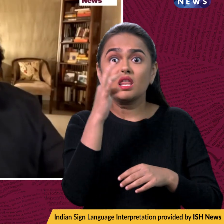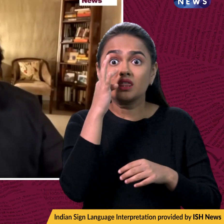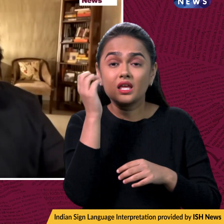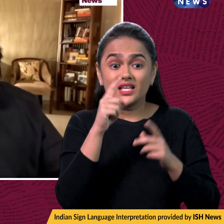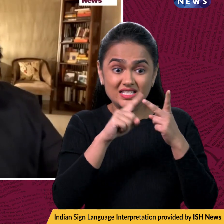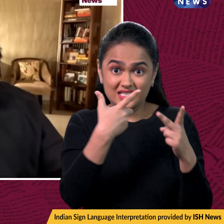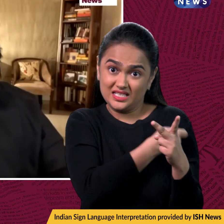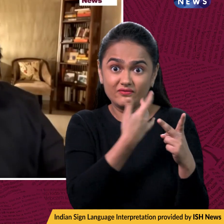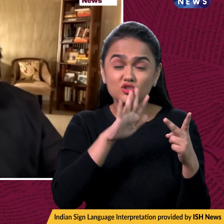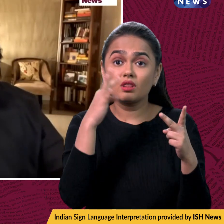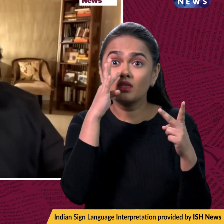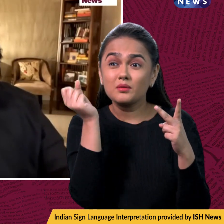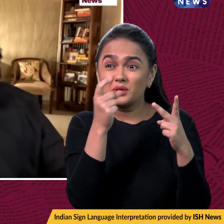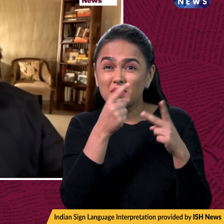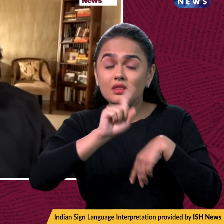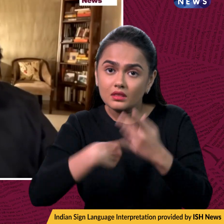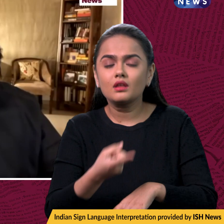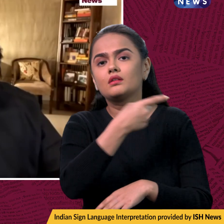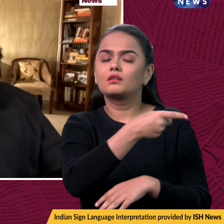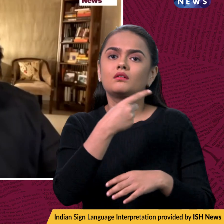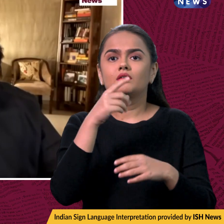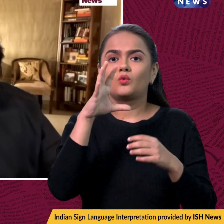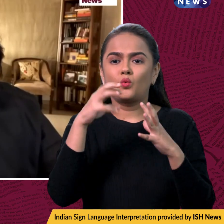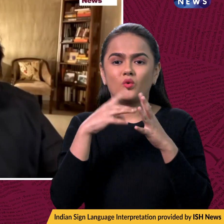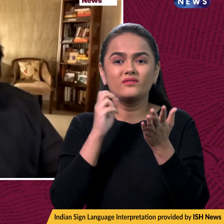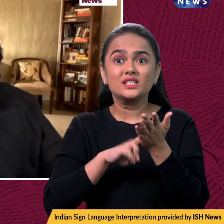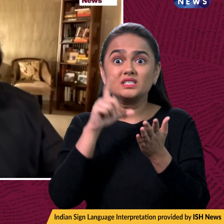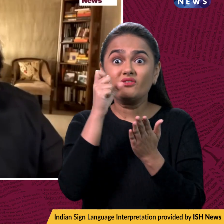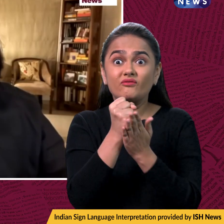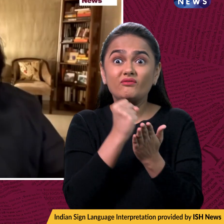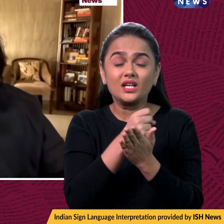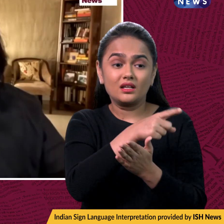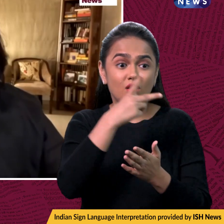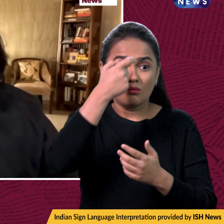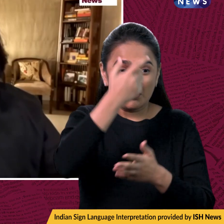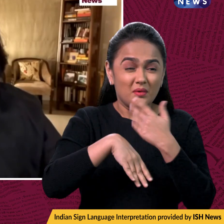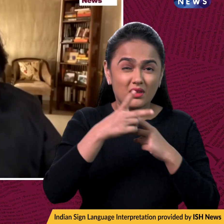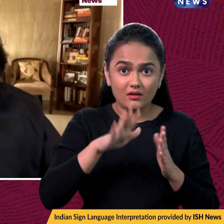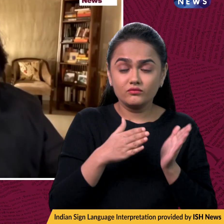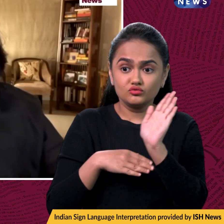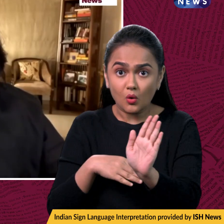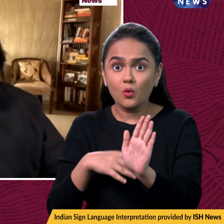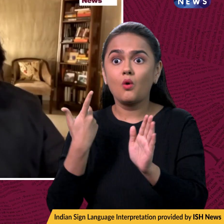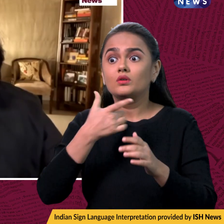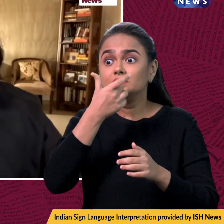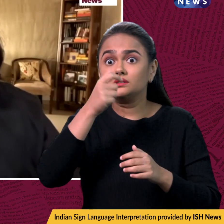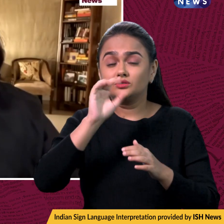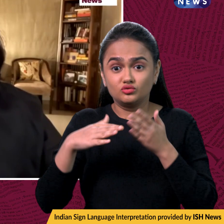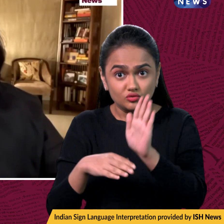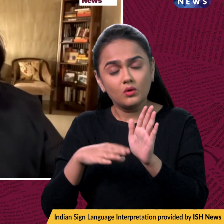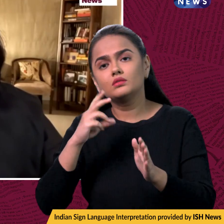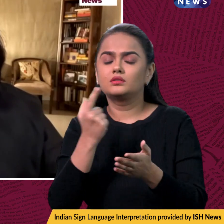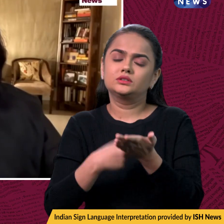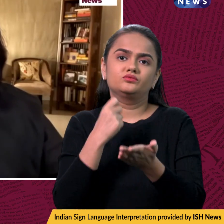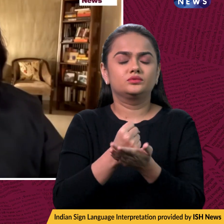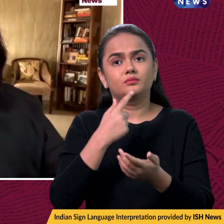dose. They will be able to book a vaccine slot after submitting their comorbidity certificate on the CoWIN portal. We haven't been